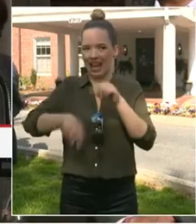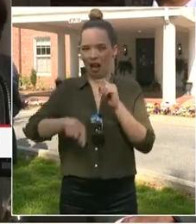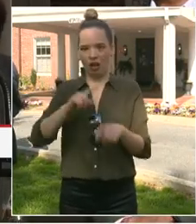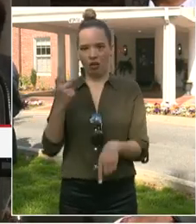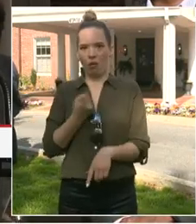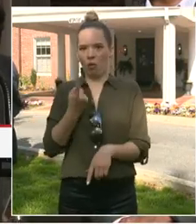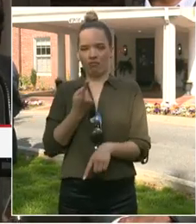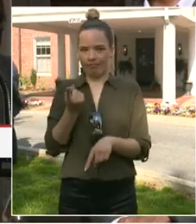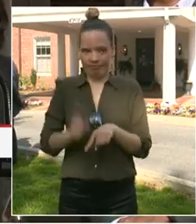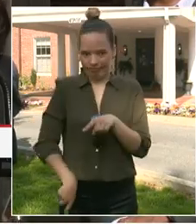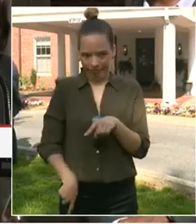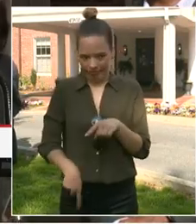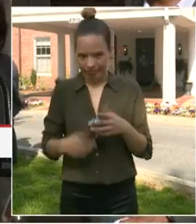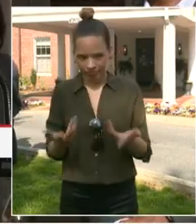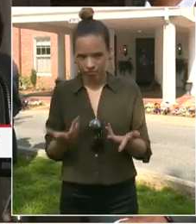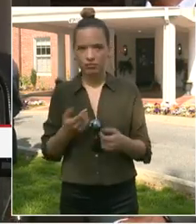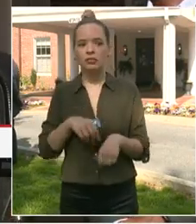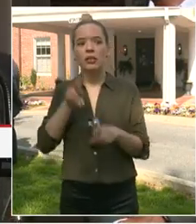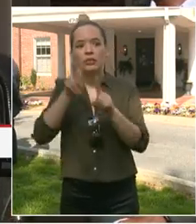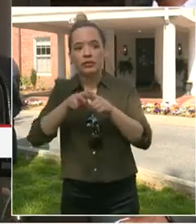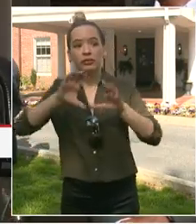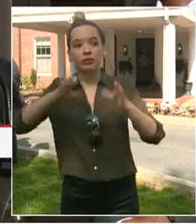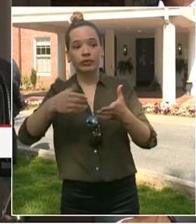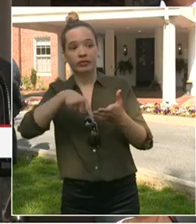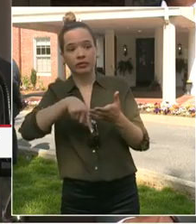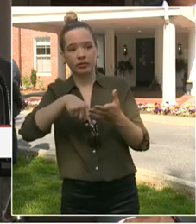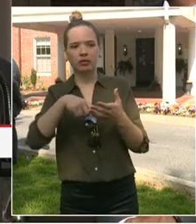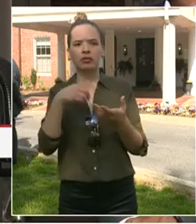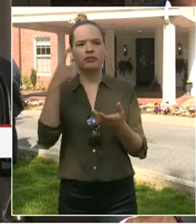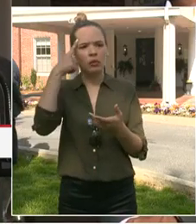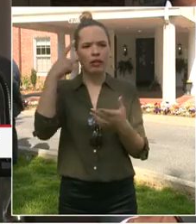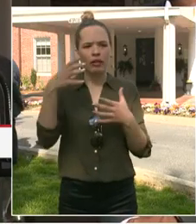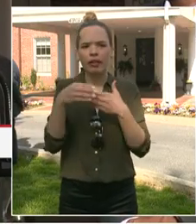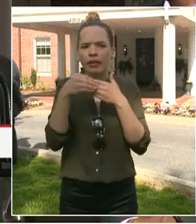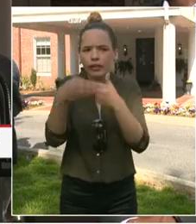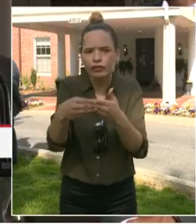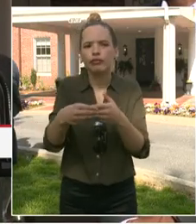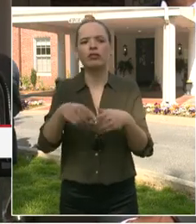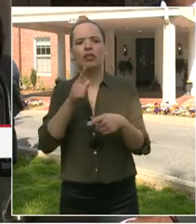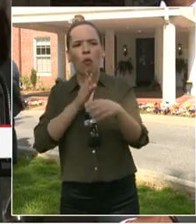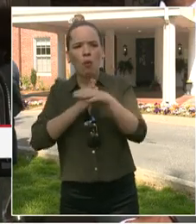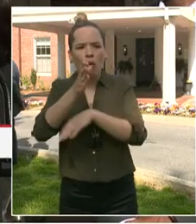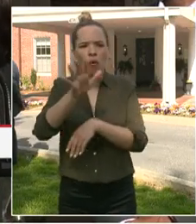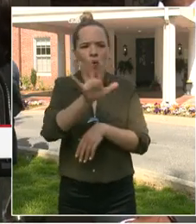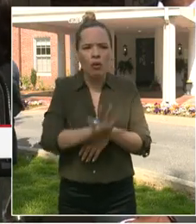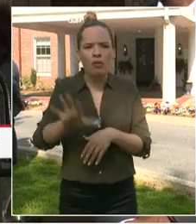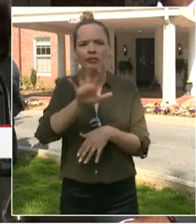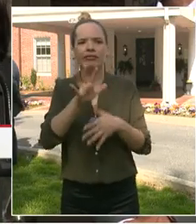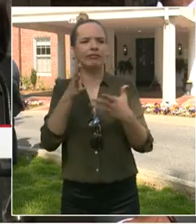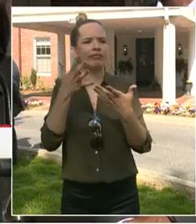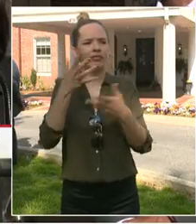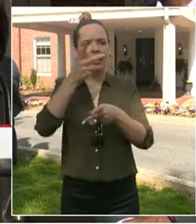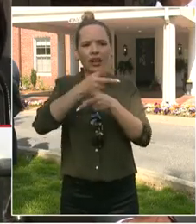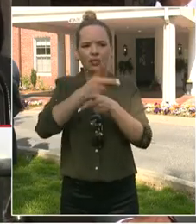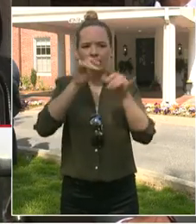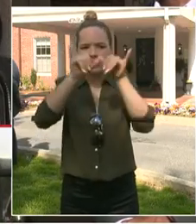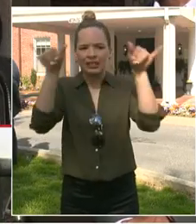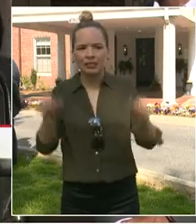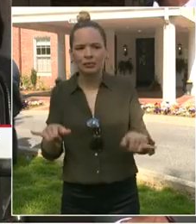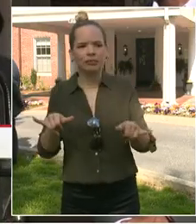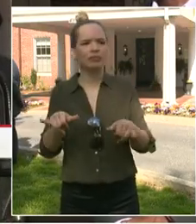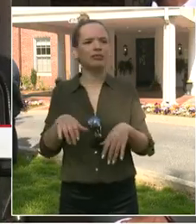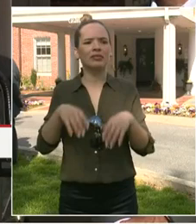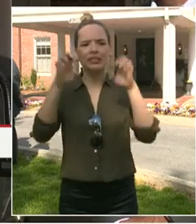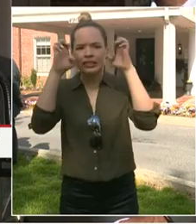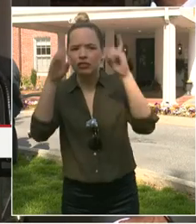of thought leaders from the private sector across the healthcare ecosystem, as well as our education partners